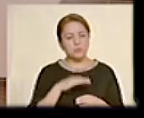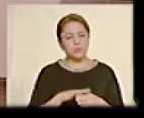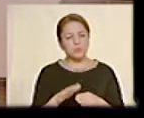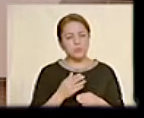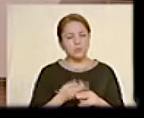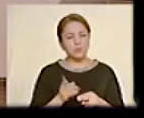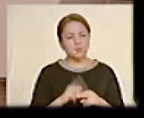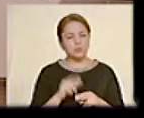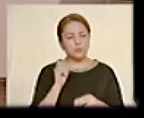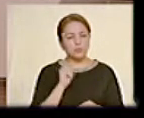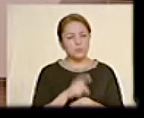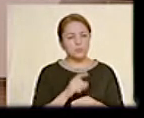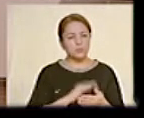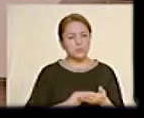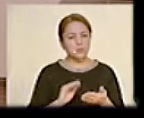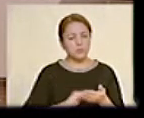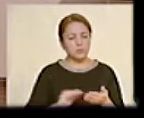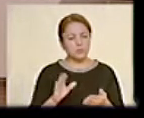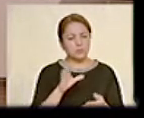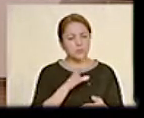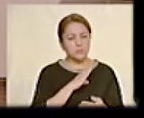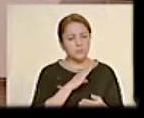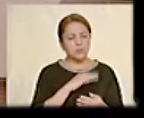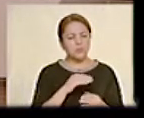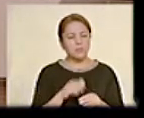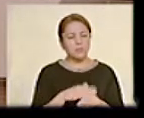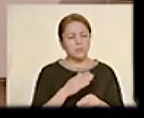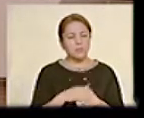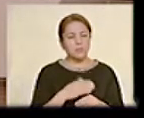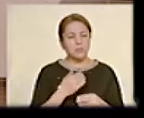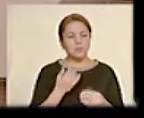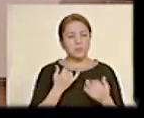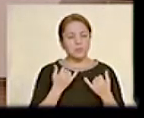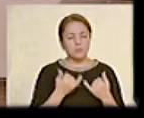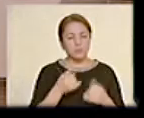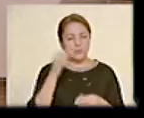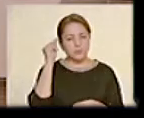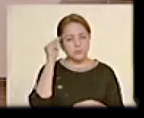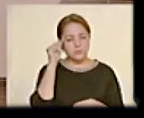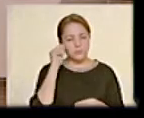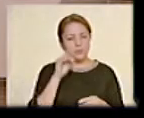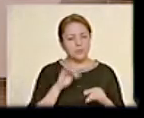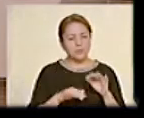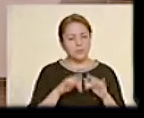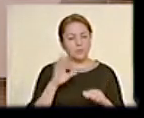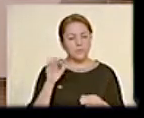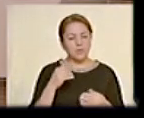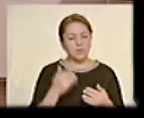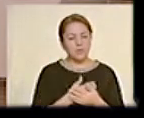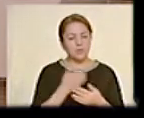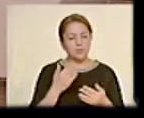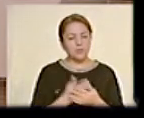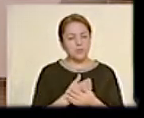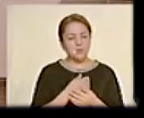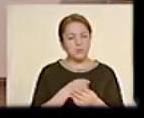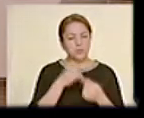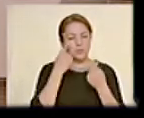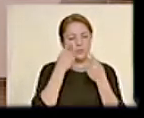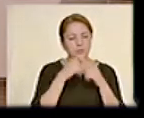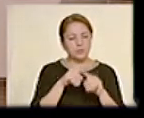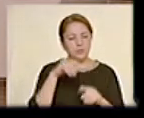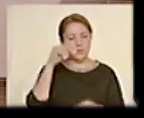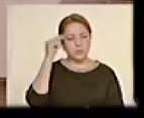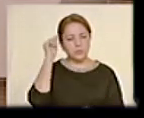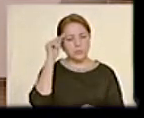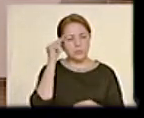uchun topshiriqlarni belgilab oldingizmi? Barakalla. Shuning bilan bugungi informatika va axborot texnologiyalari darsimiz